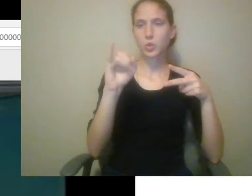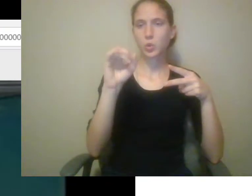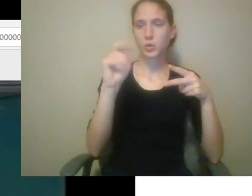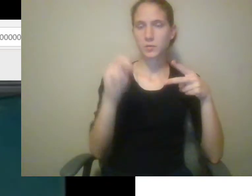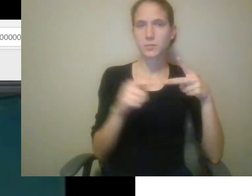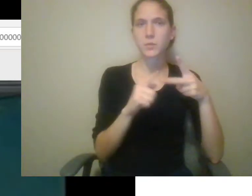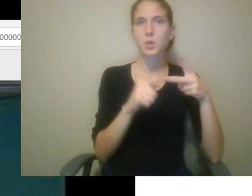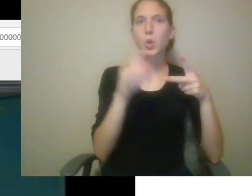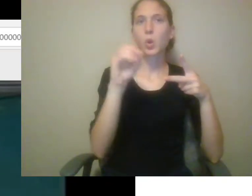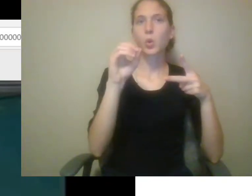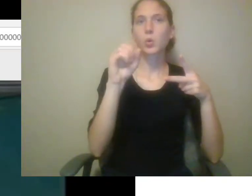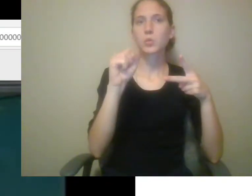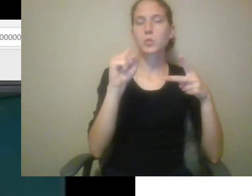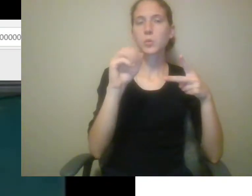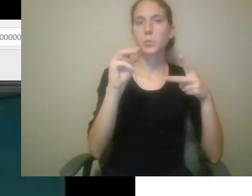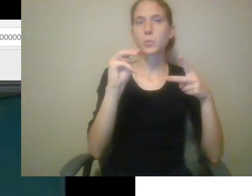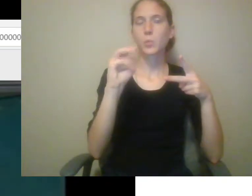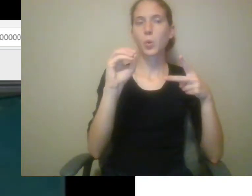And osmosis.